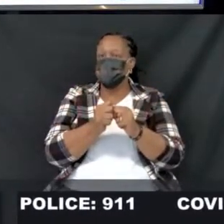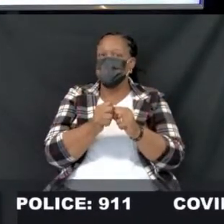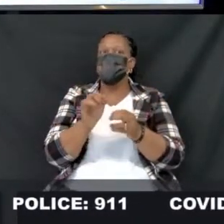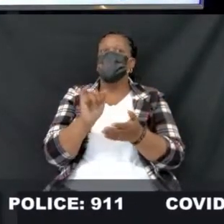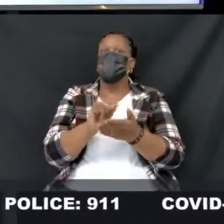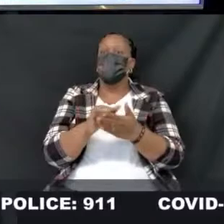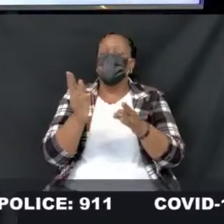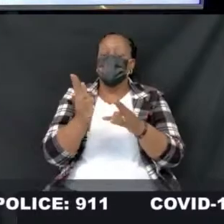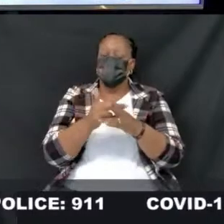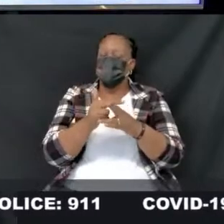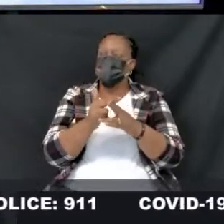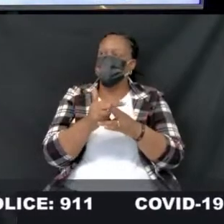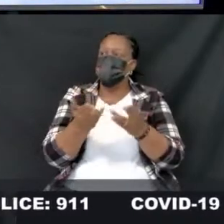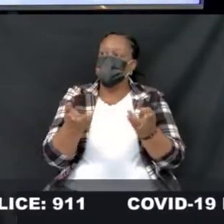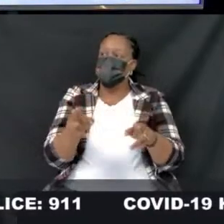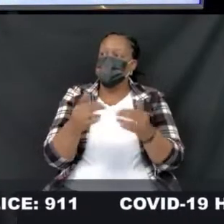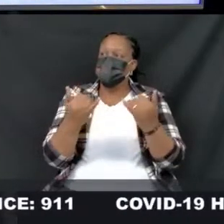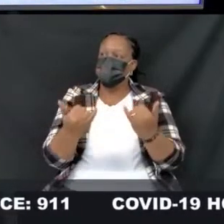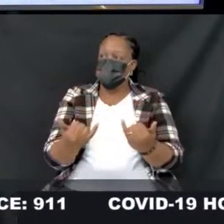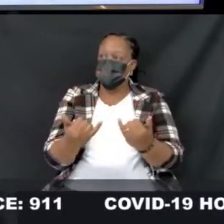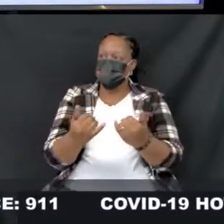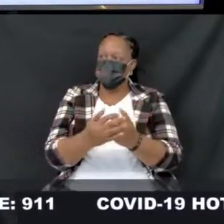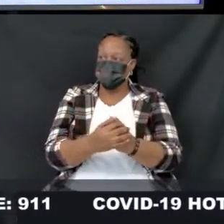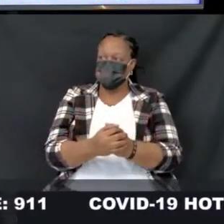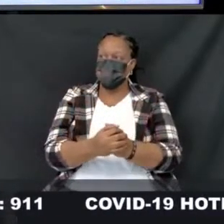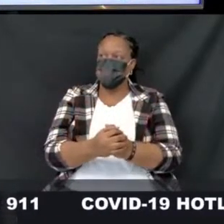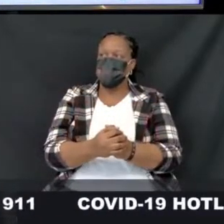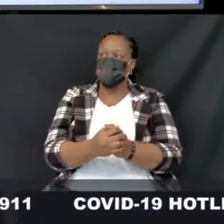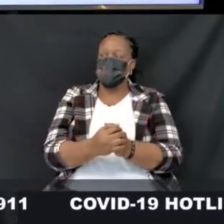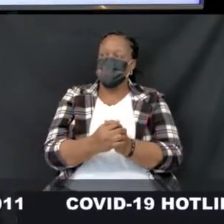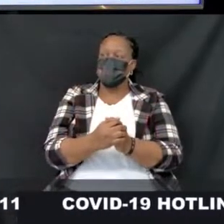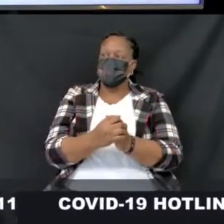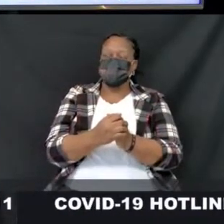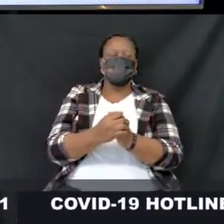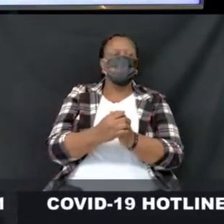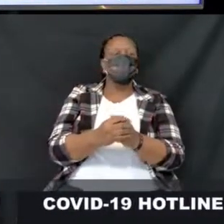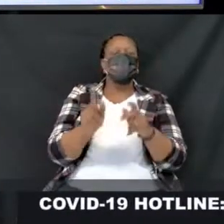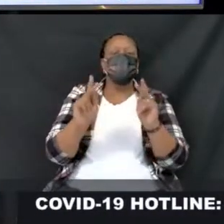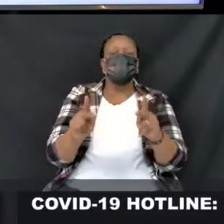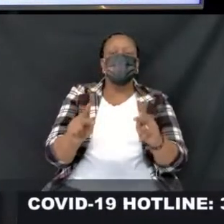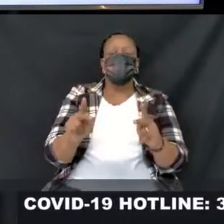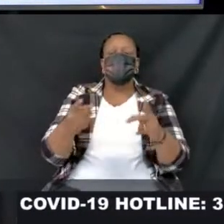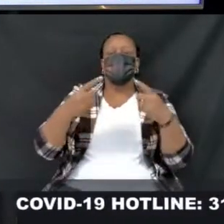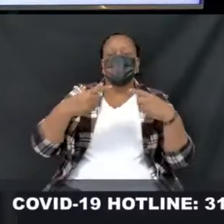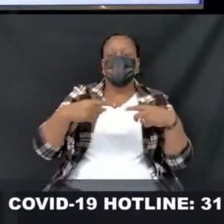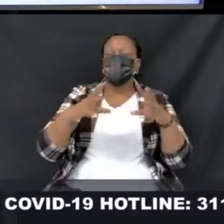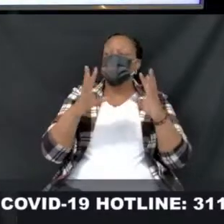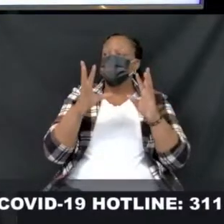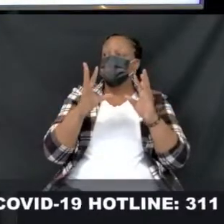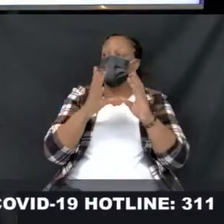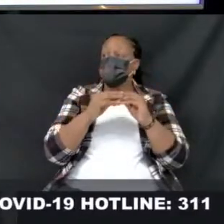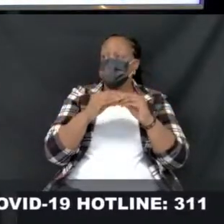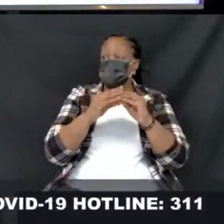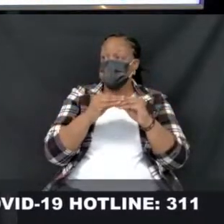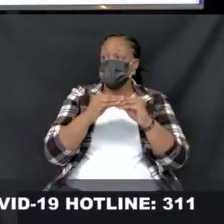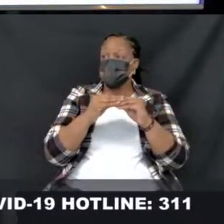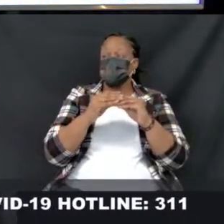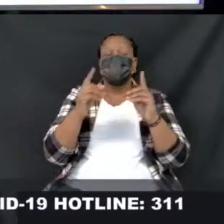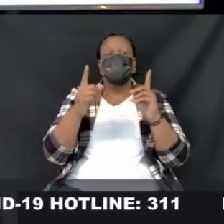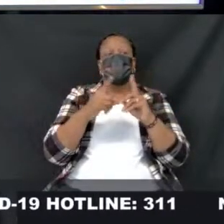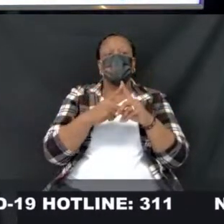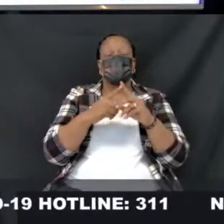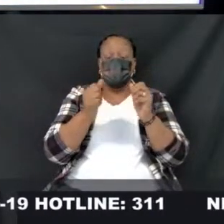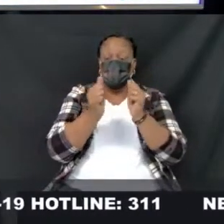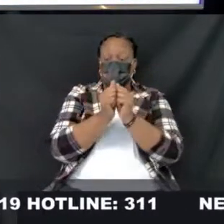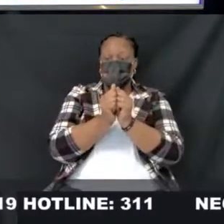understanding that they are getting ready to roll out this program. They will be meeting with the National COVID-19 Task Force in terms